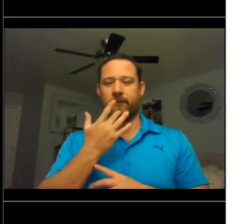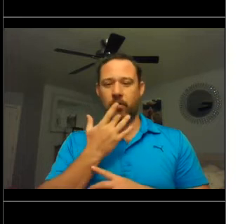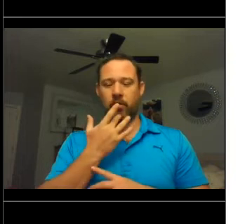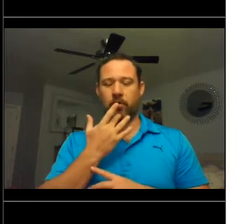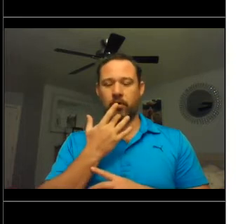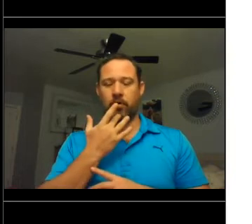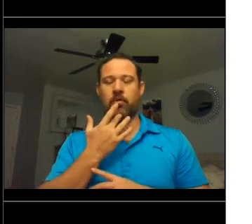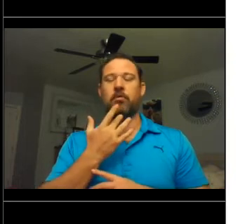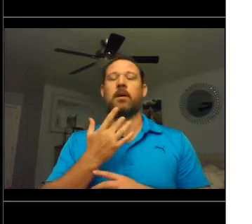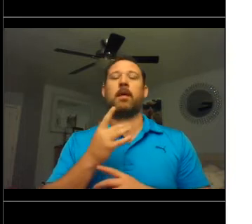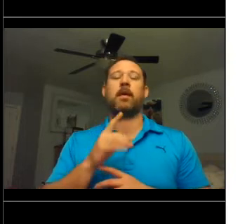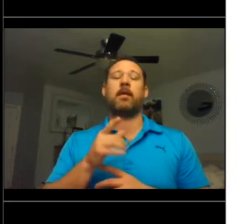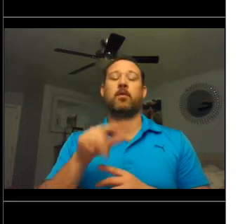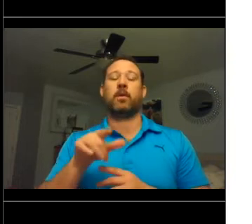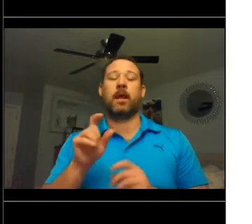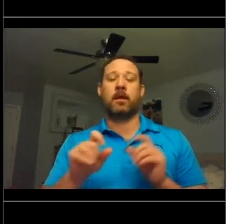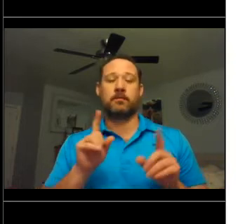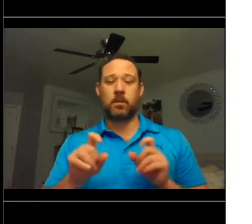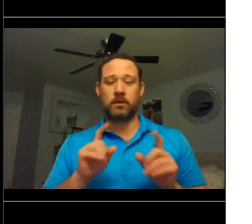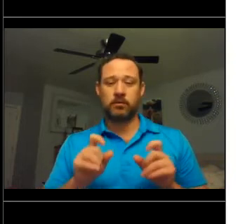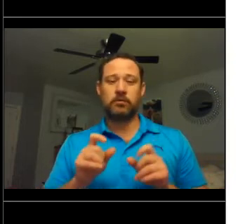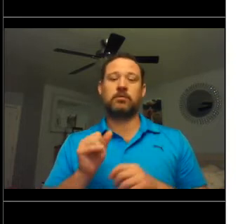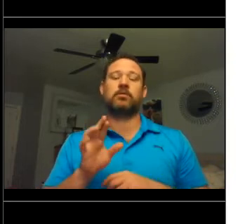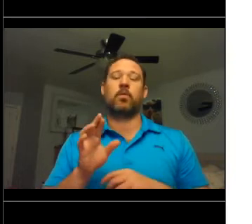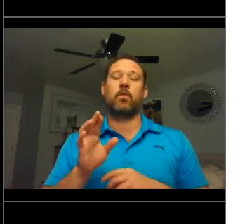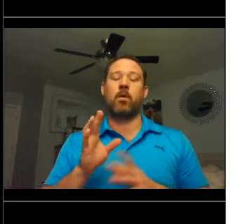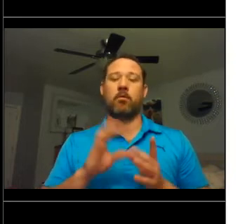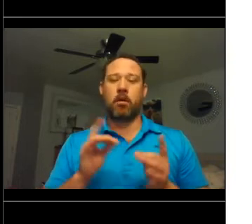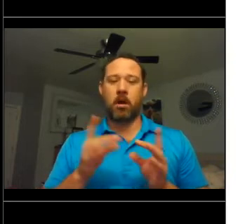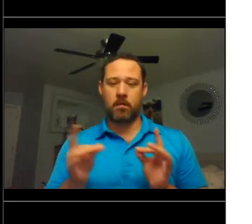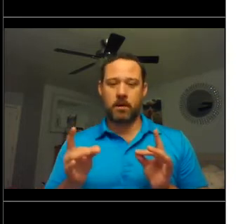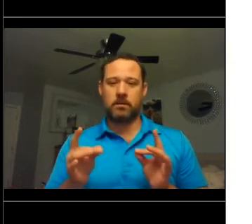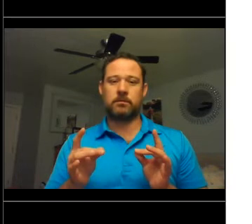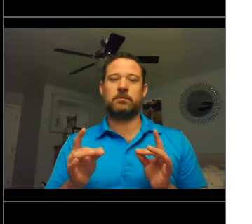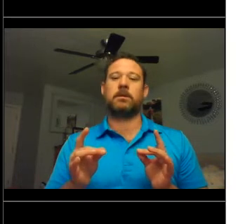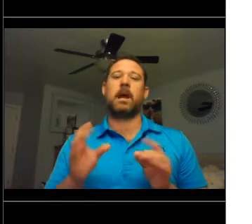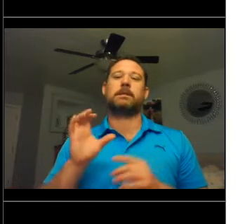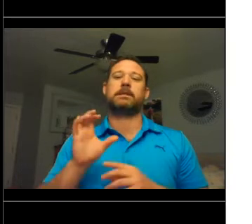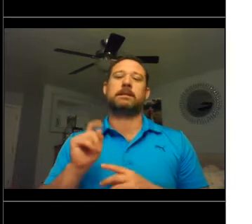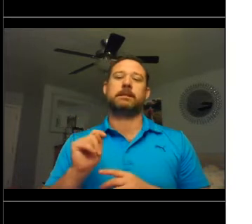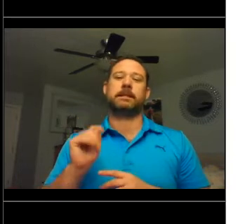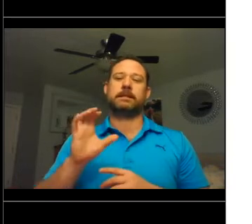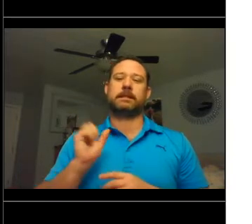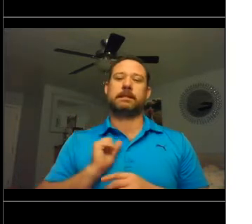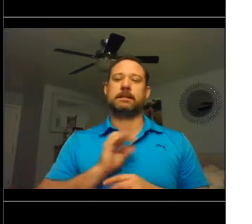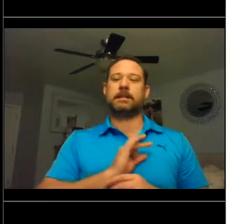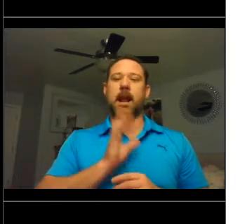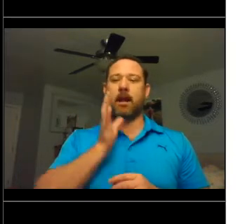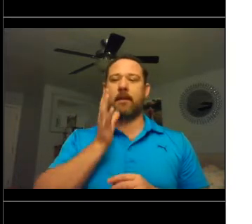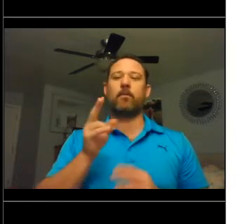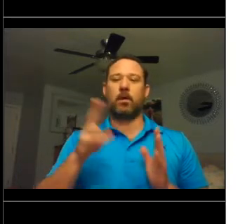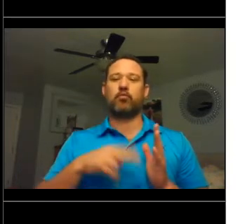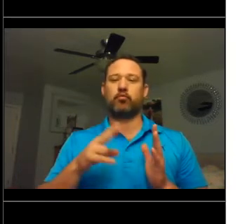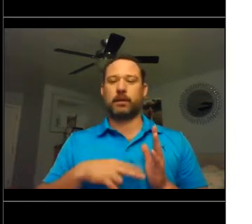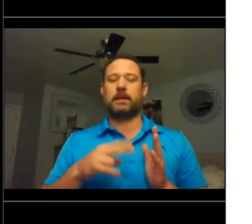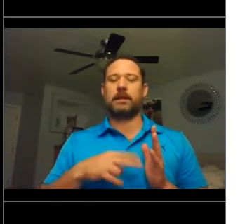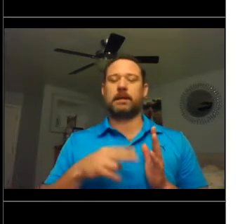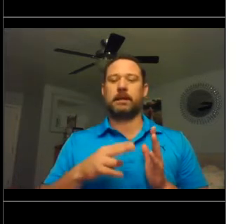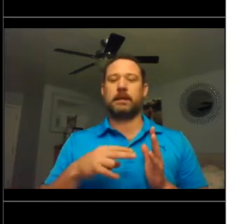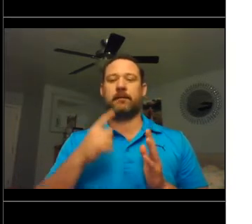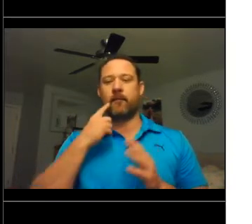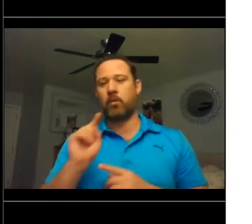possible. And there you can ask a question or put your comment, and us CTC staff will actually read that on your behalf.